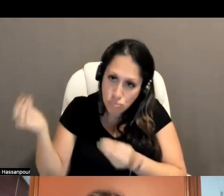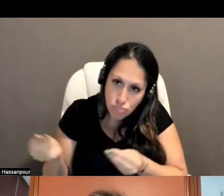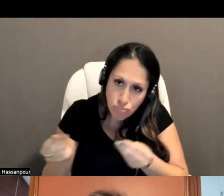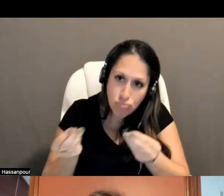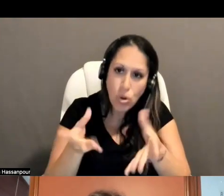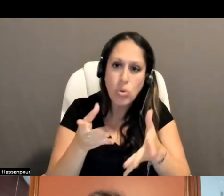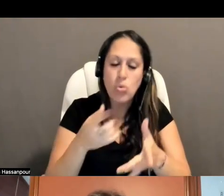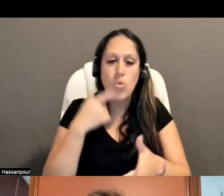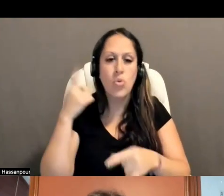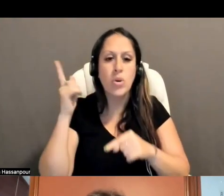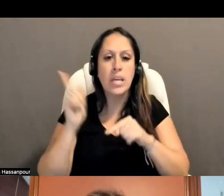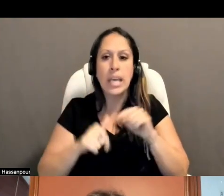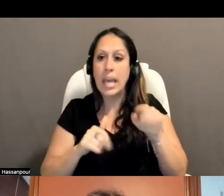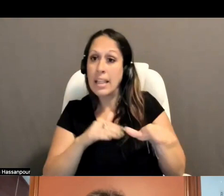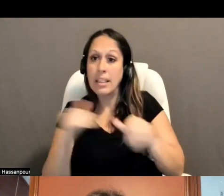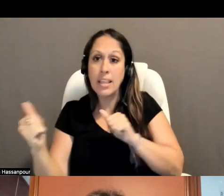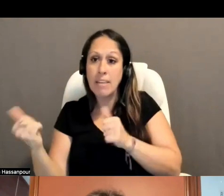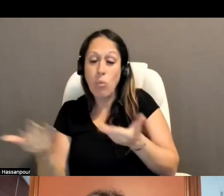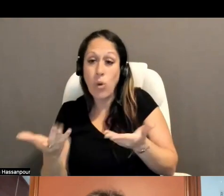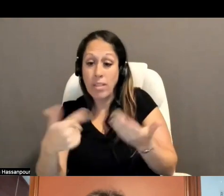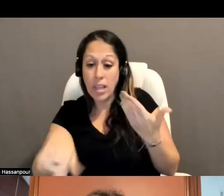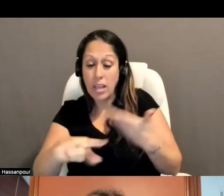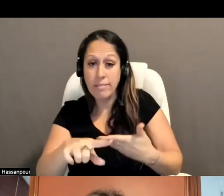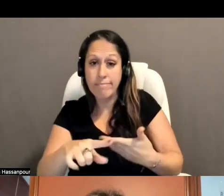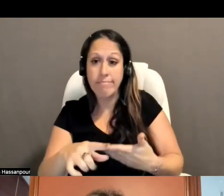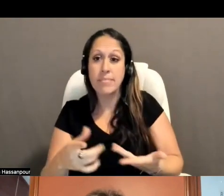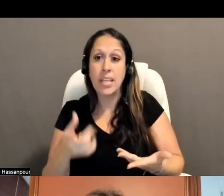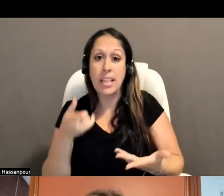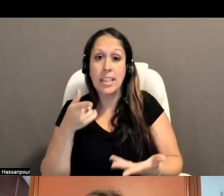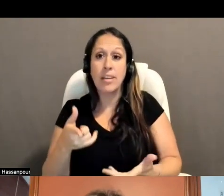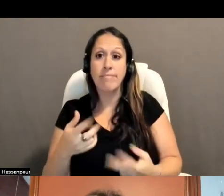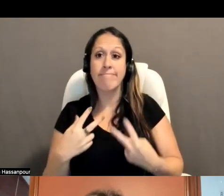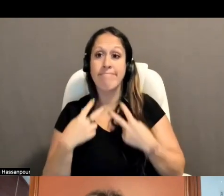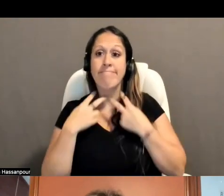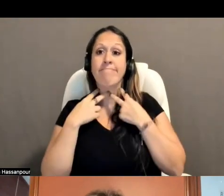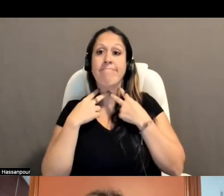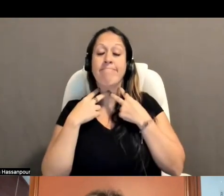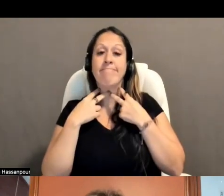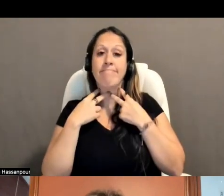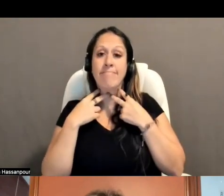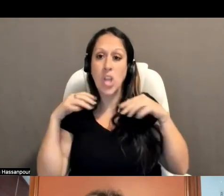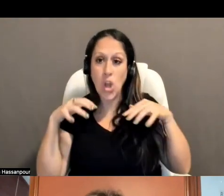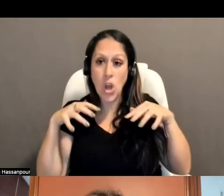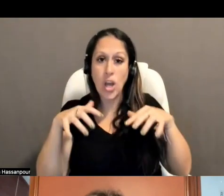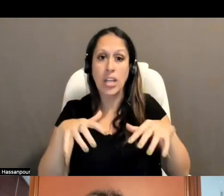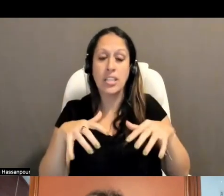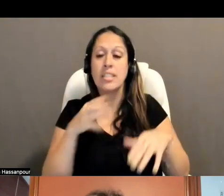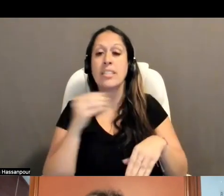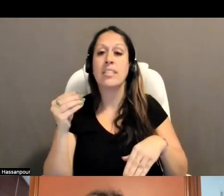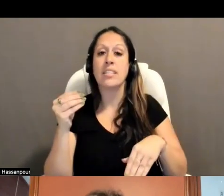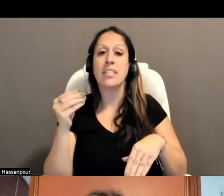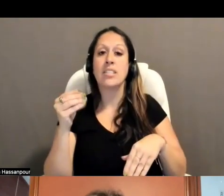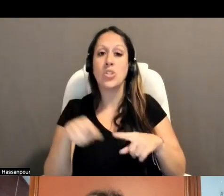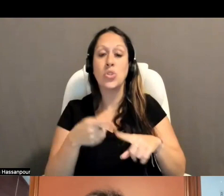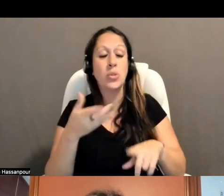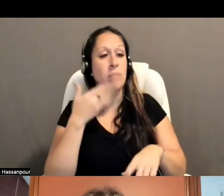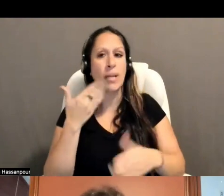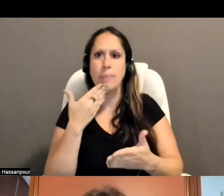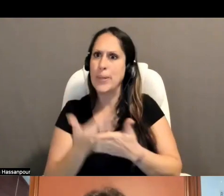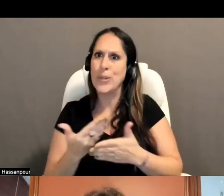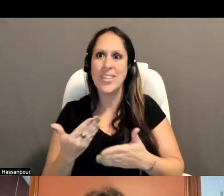who can't necessarily leave where they are. That's right. They're captive audience. And so you better be